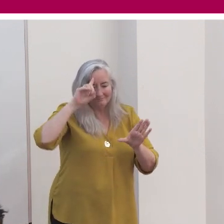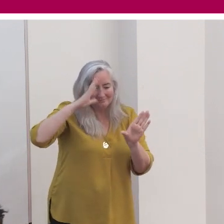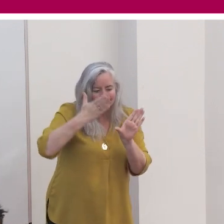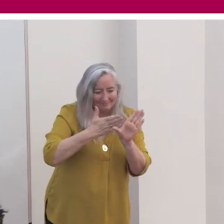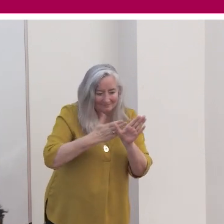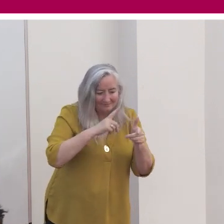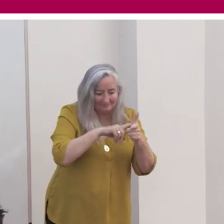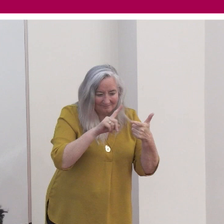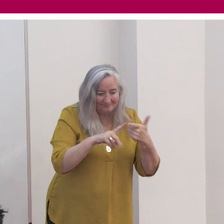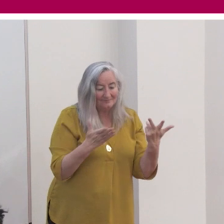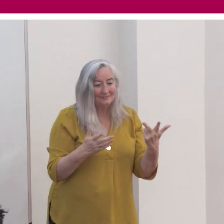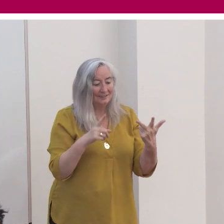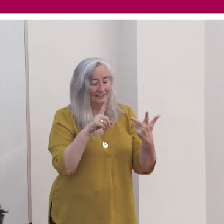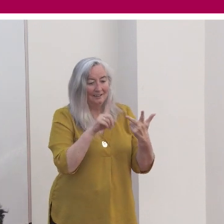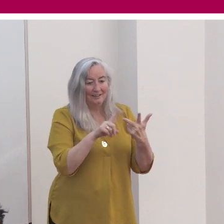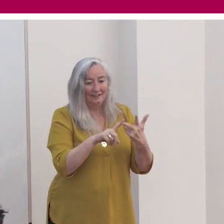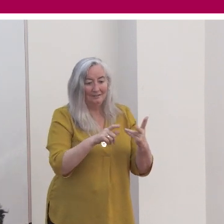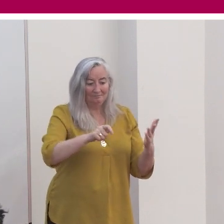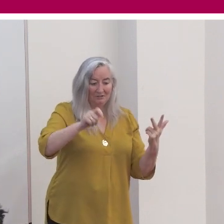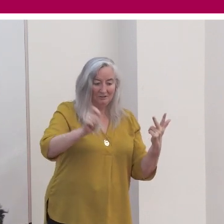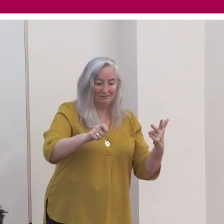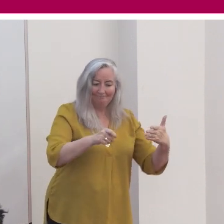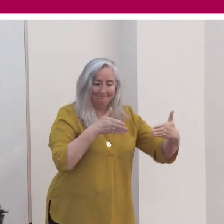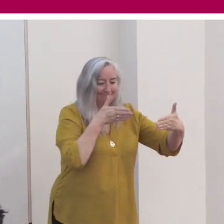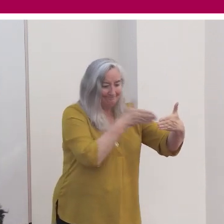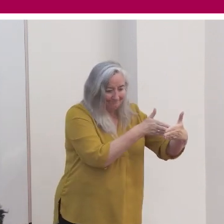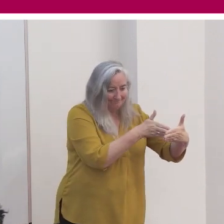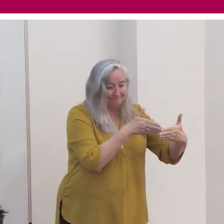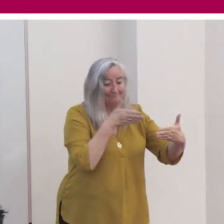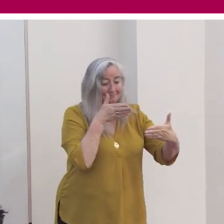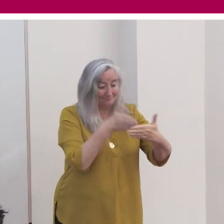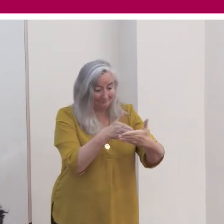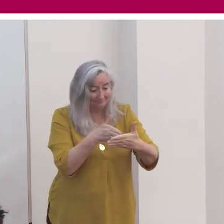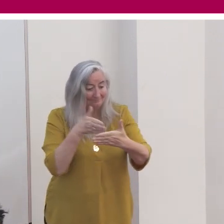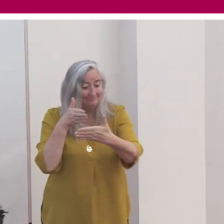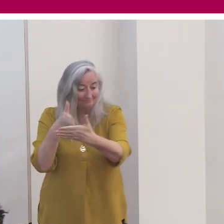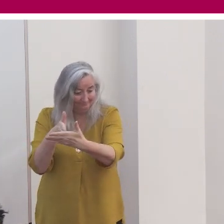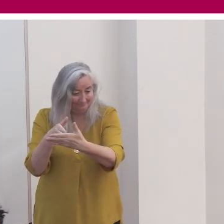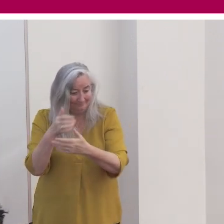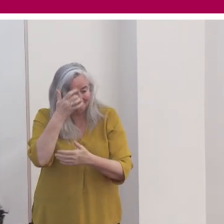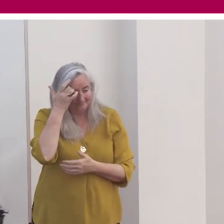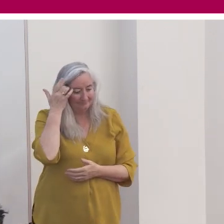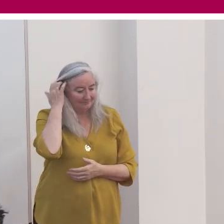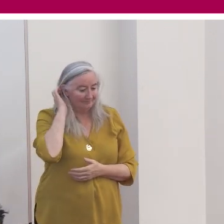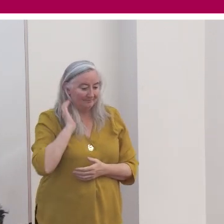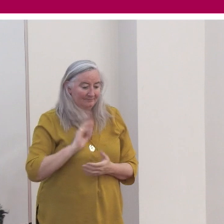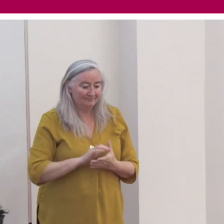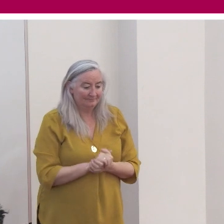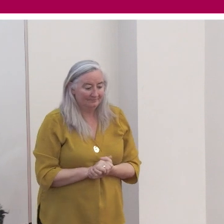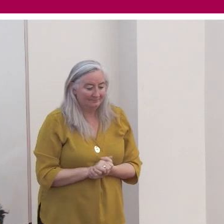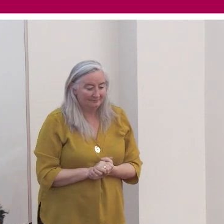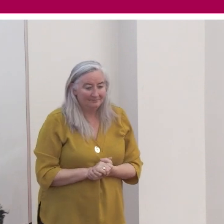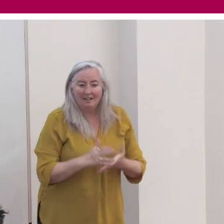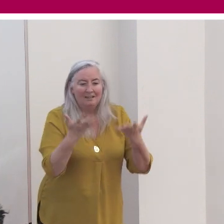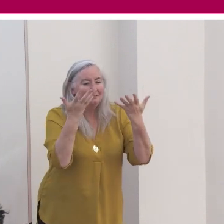very, very well covered in the previous panel. But there's a multitude of barriers actually that